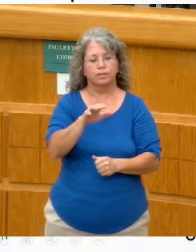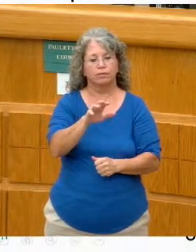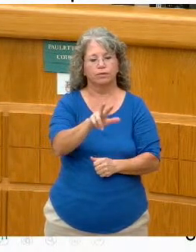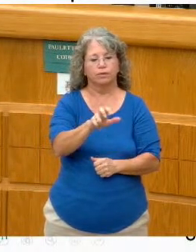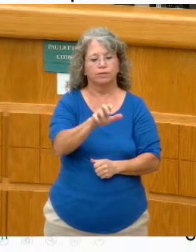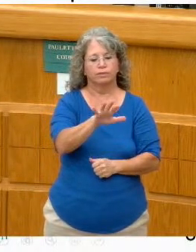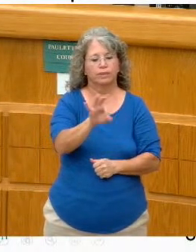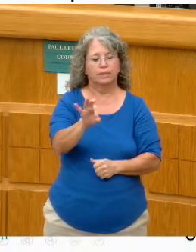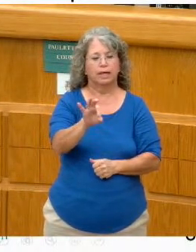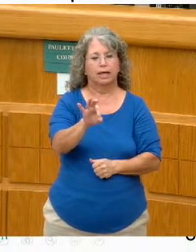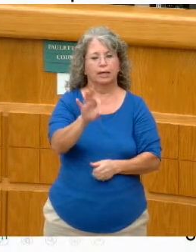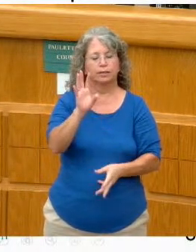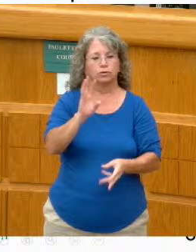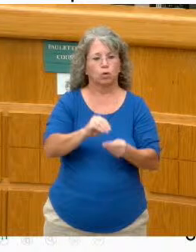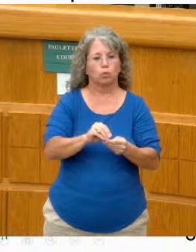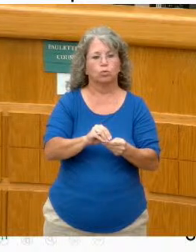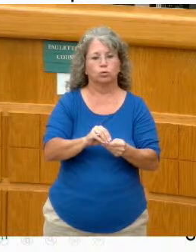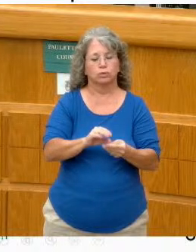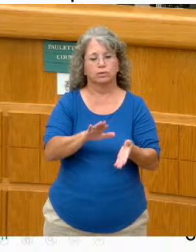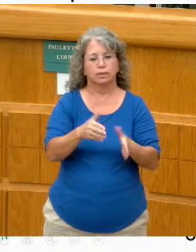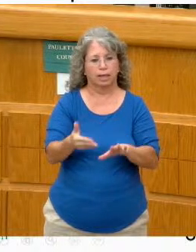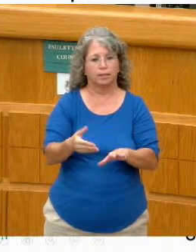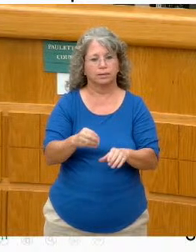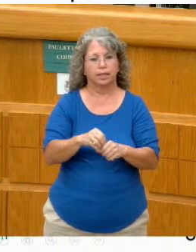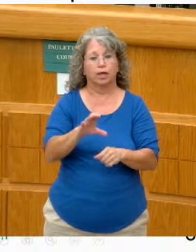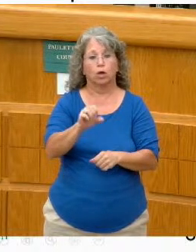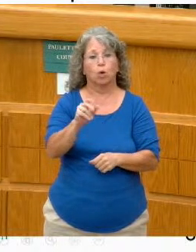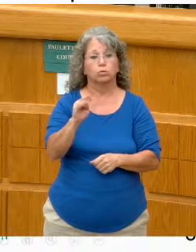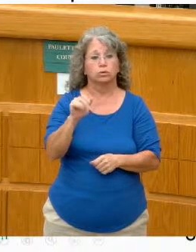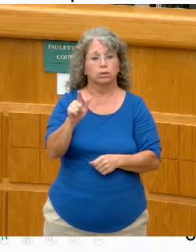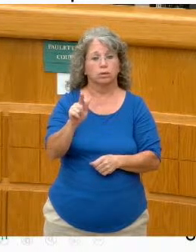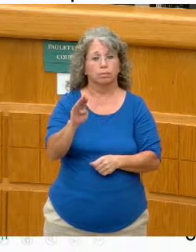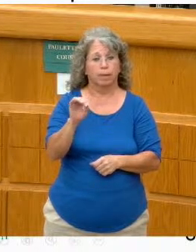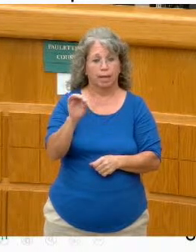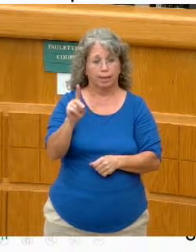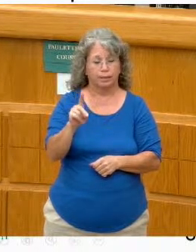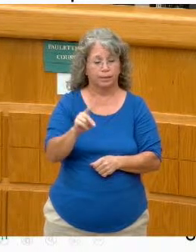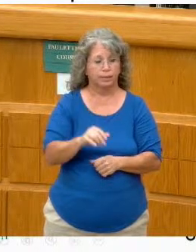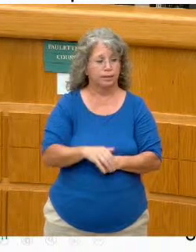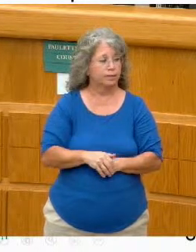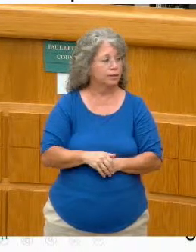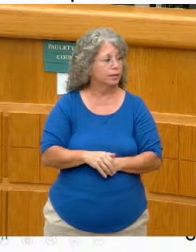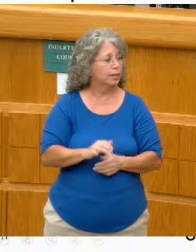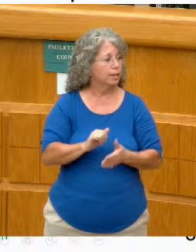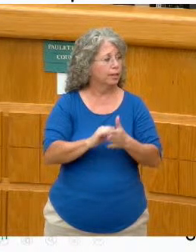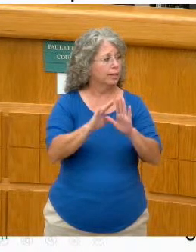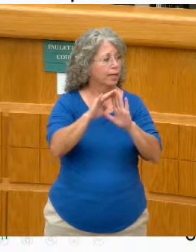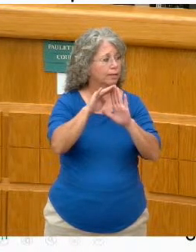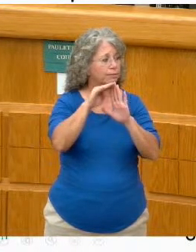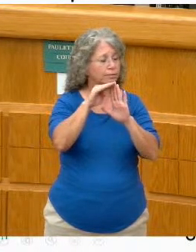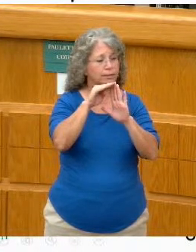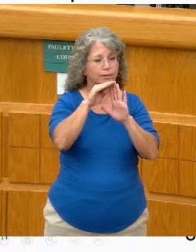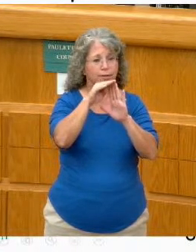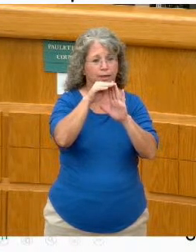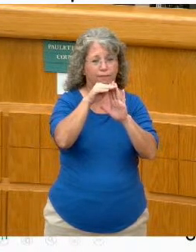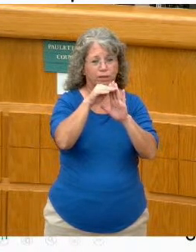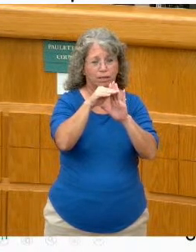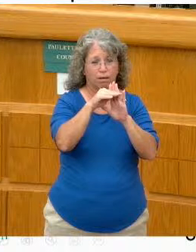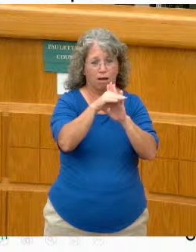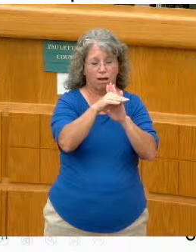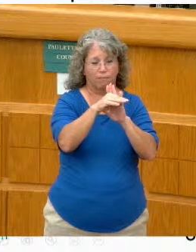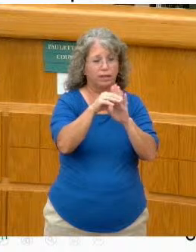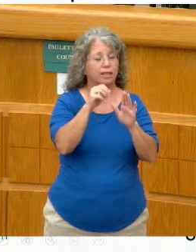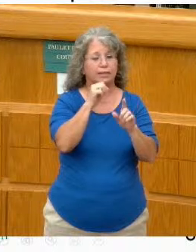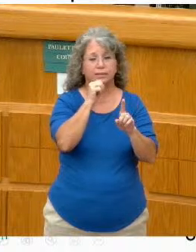area so far. And this leveling off here is not because people aren't dying, it's because the death